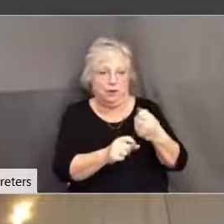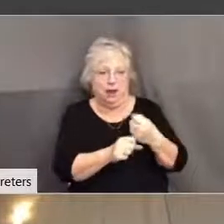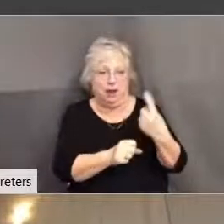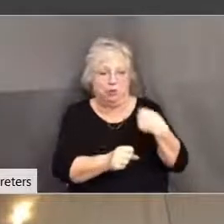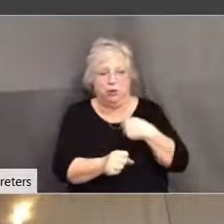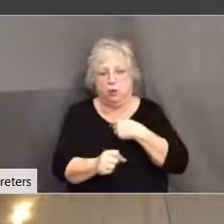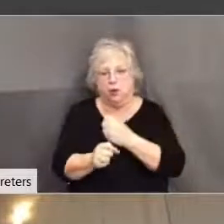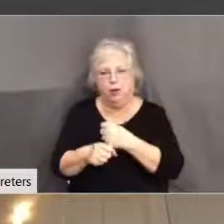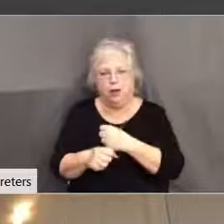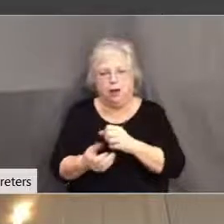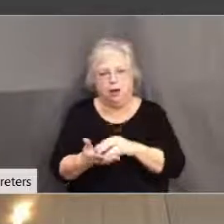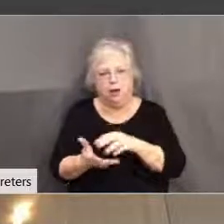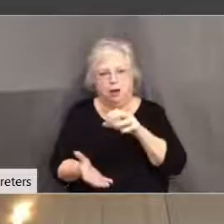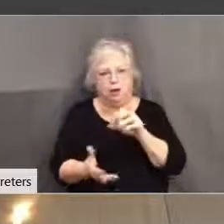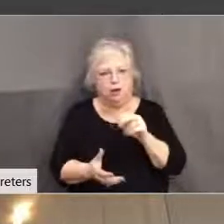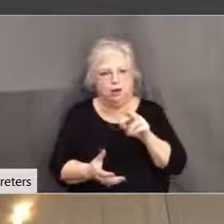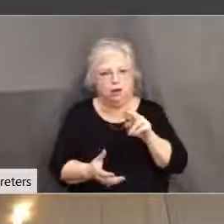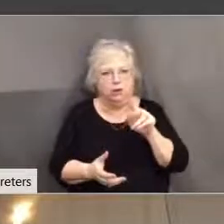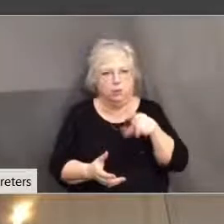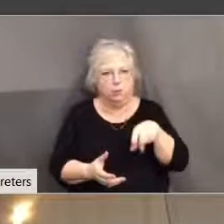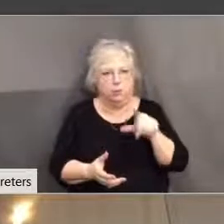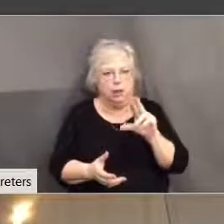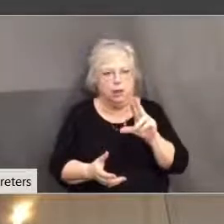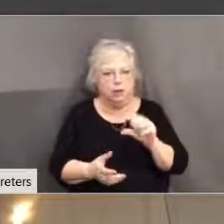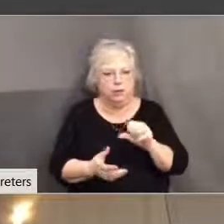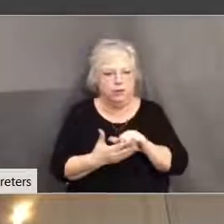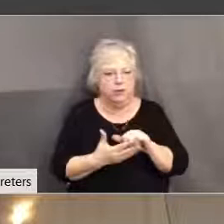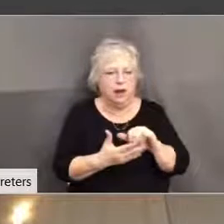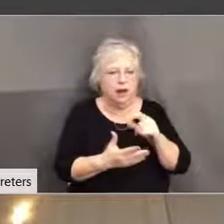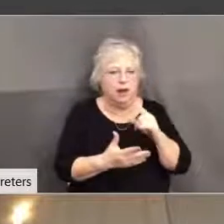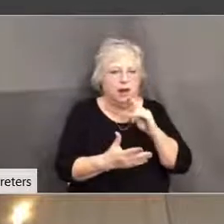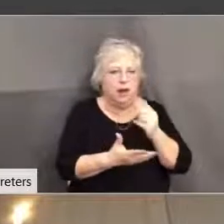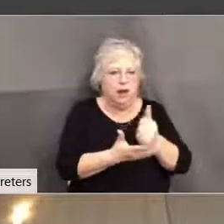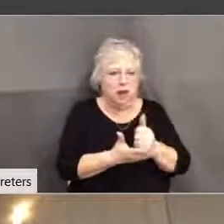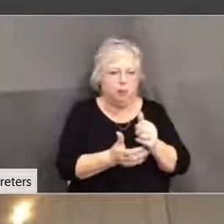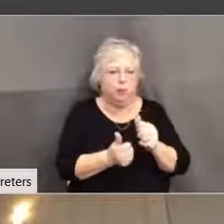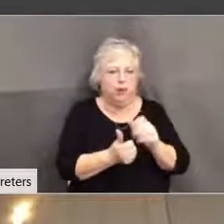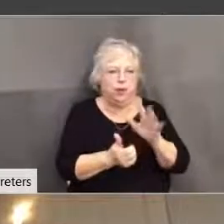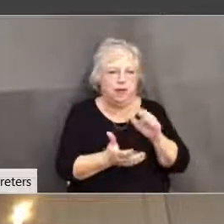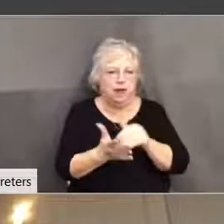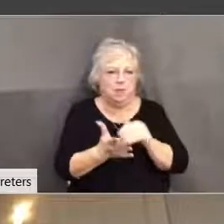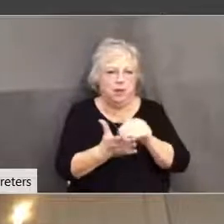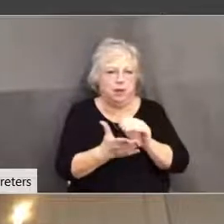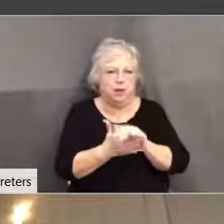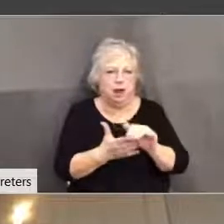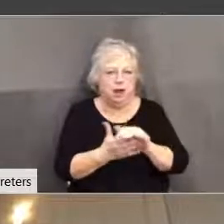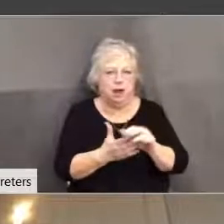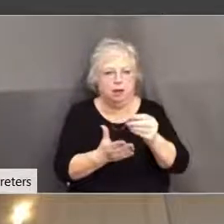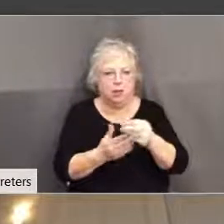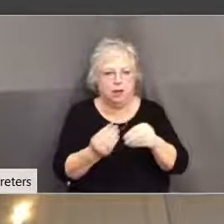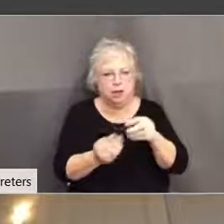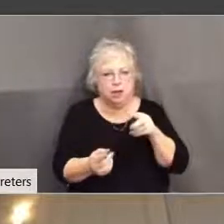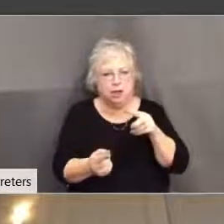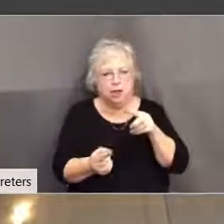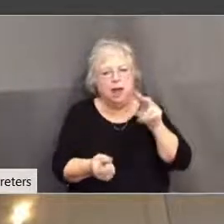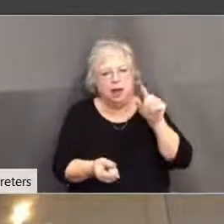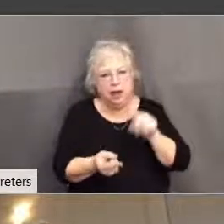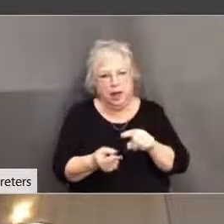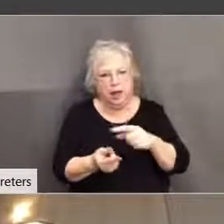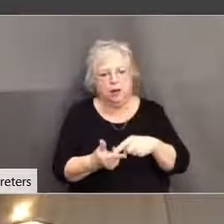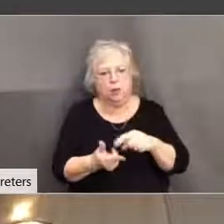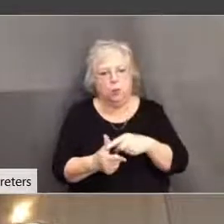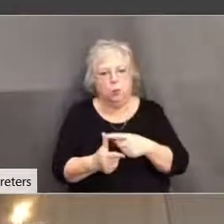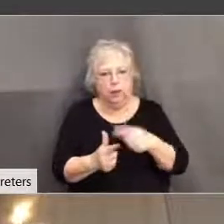million contingency helped with that $5 million budget cut that we experienced April 5th that actually has prepared us to be somewhat towards the